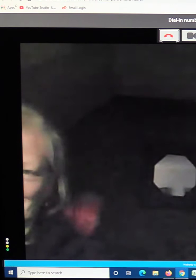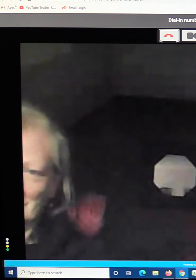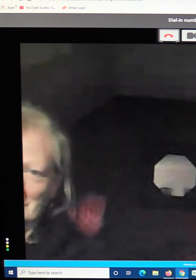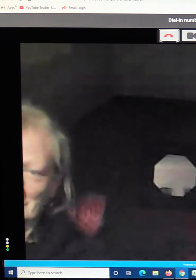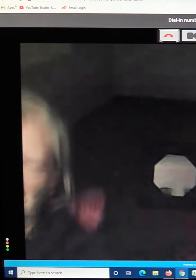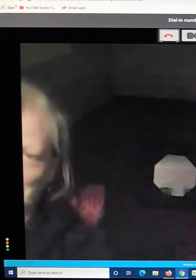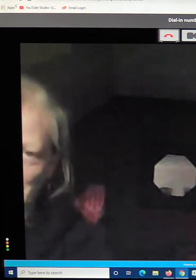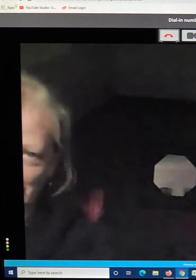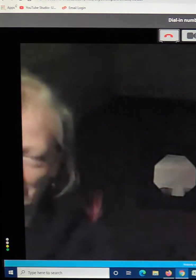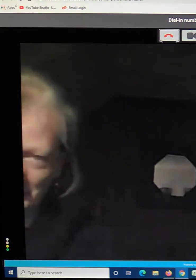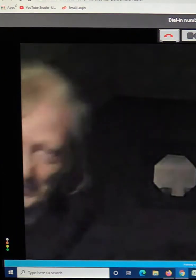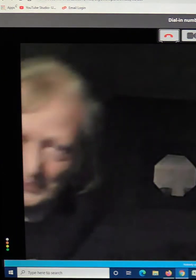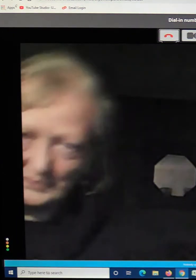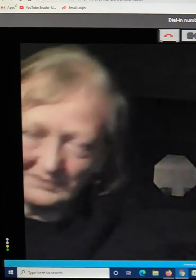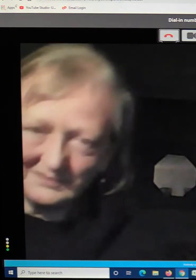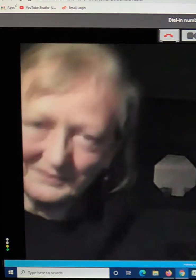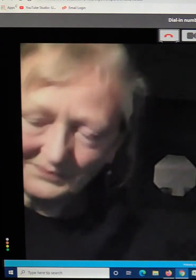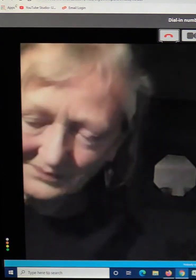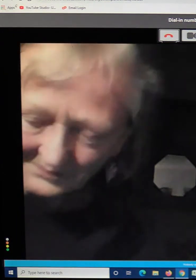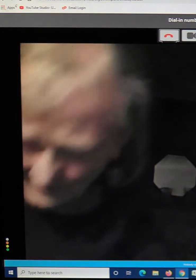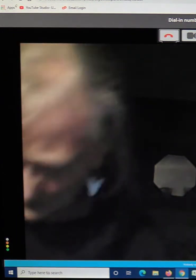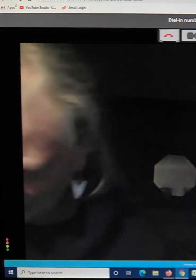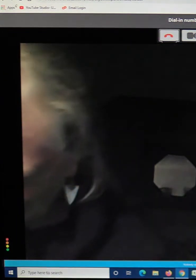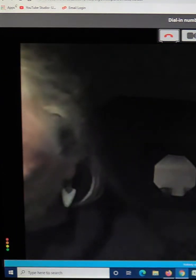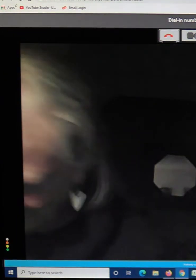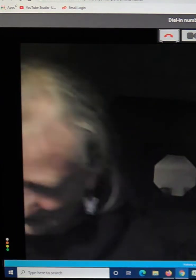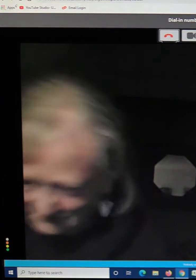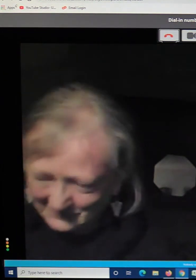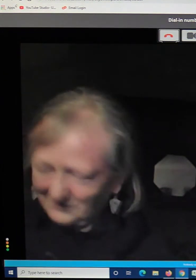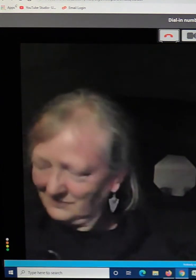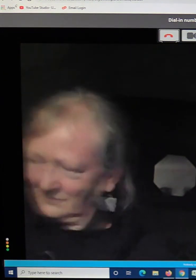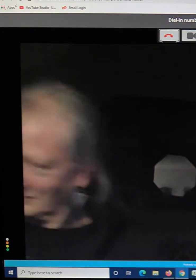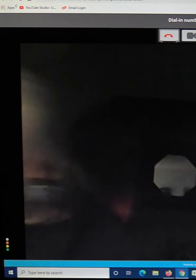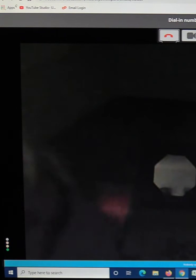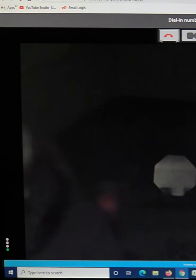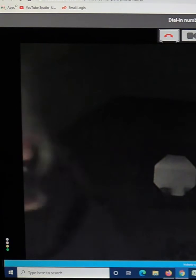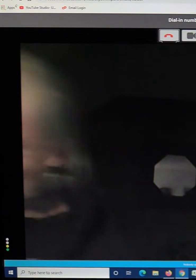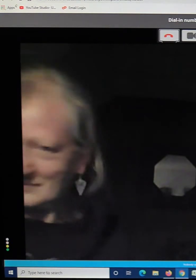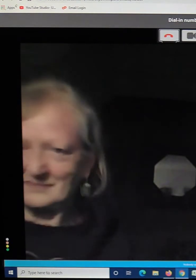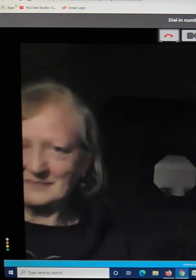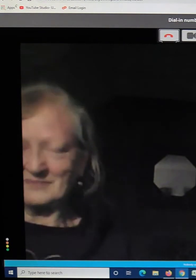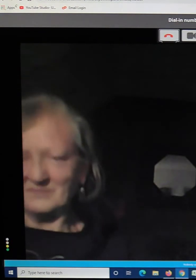All right, I'll raise that a little bit later, and I might have some more questions, but